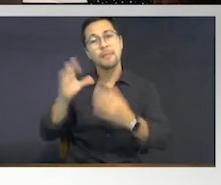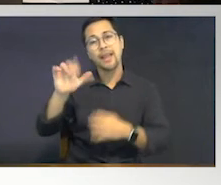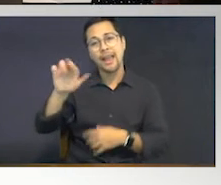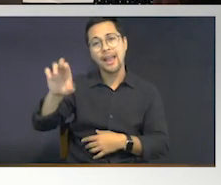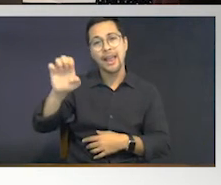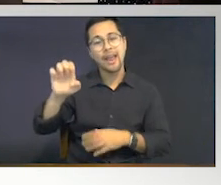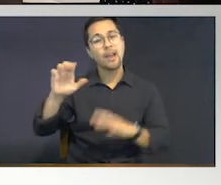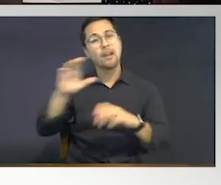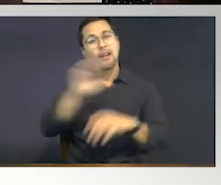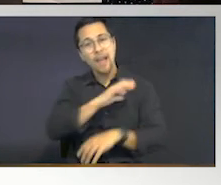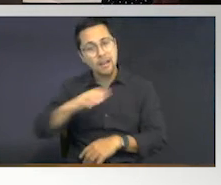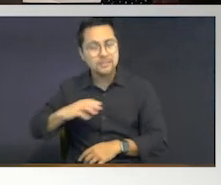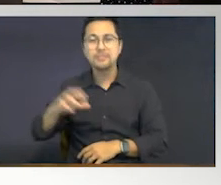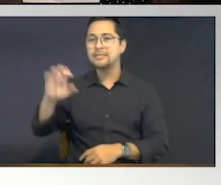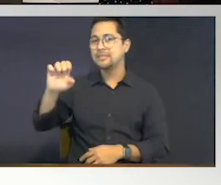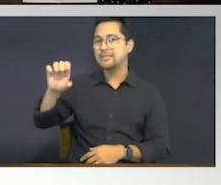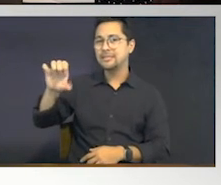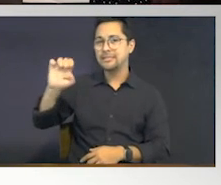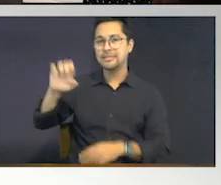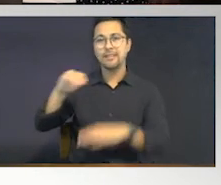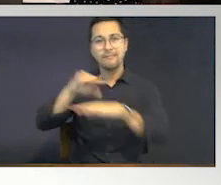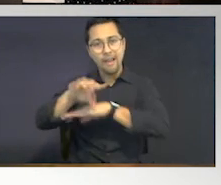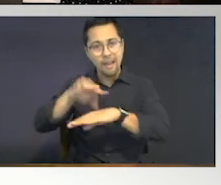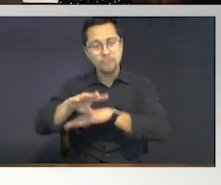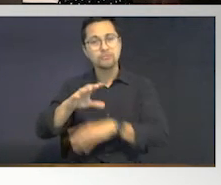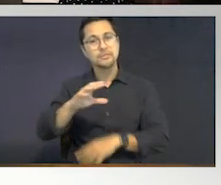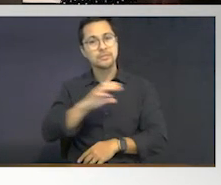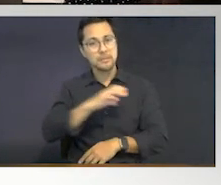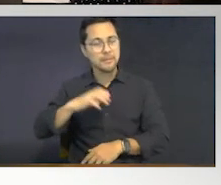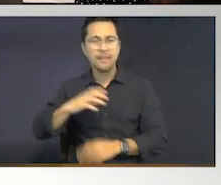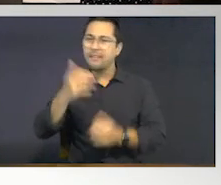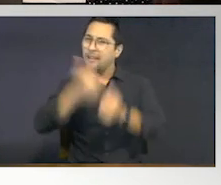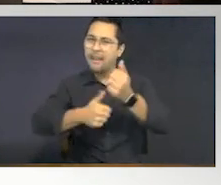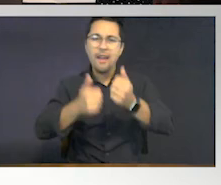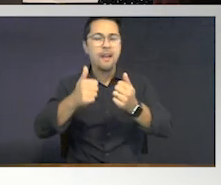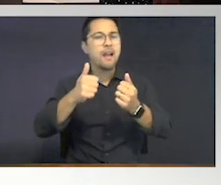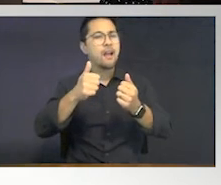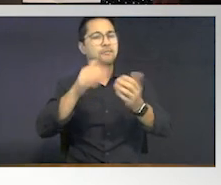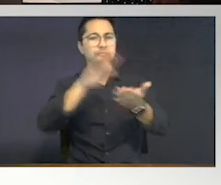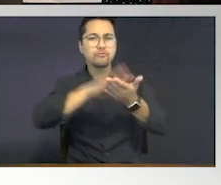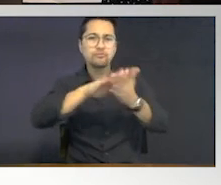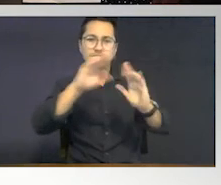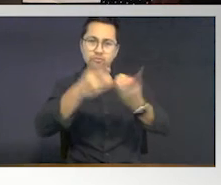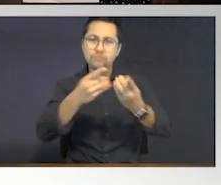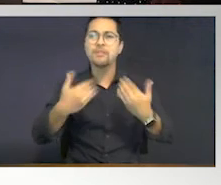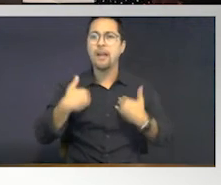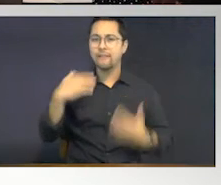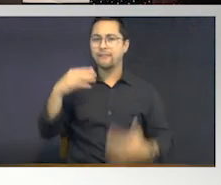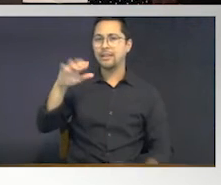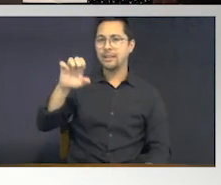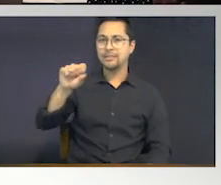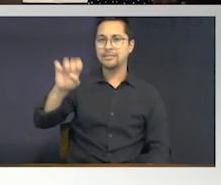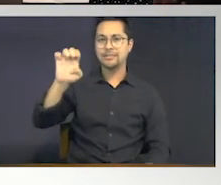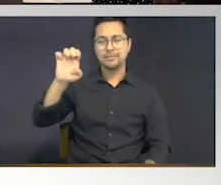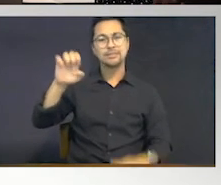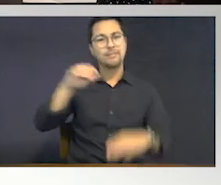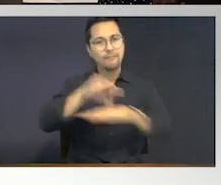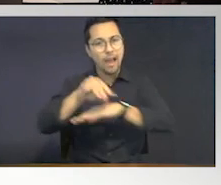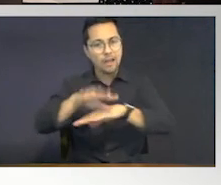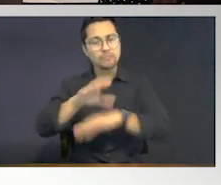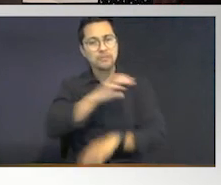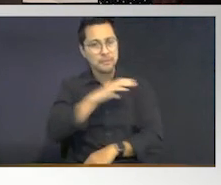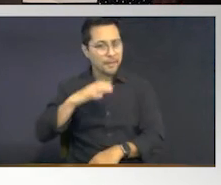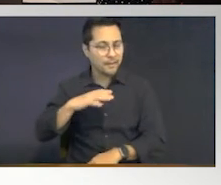the ESC advisory committees. Every school district has an ESC advisory committee. Every one of them